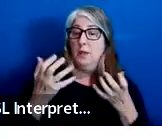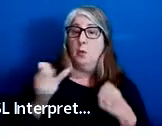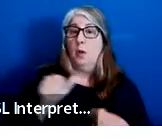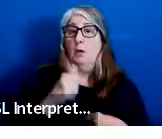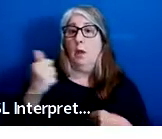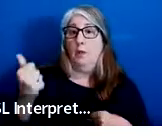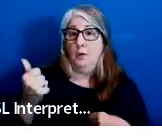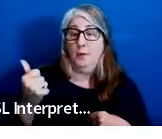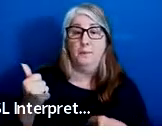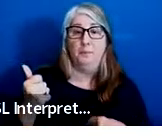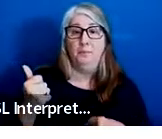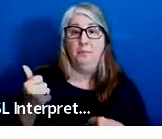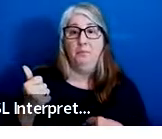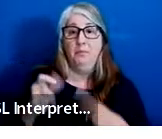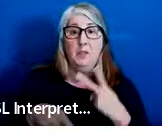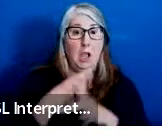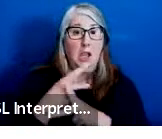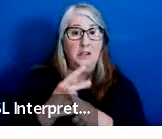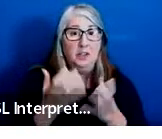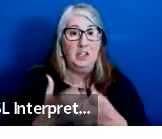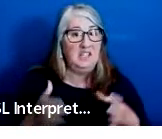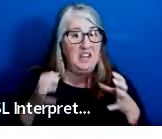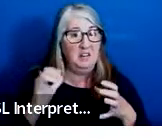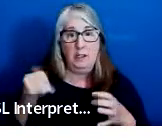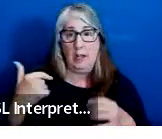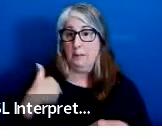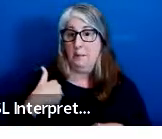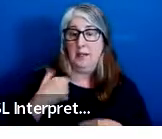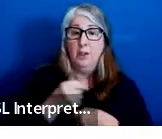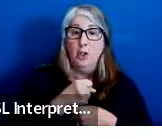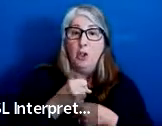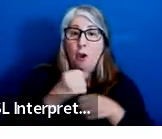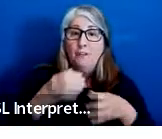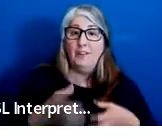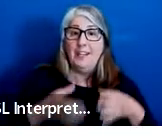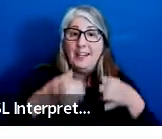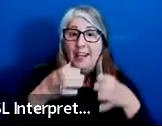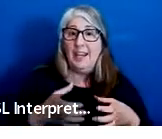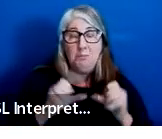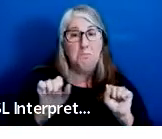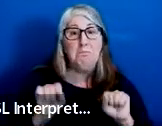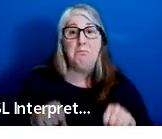items in a as I do, in a coffee can or a coffee container,